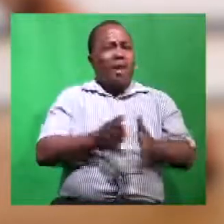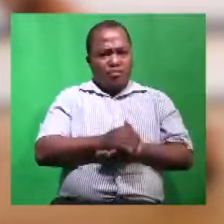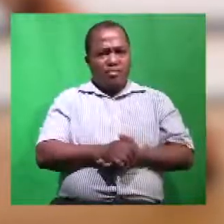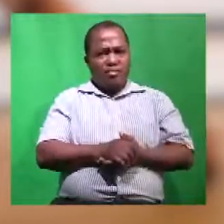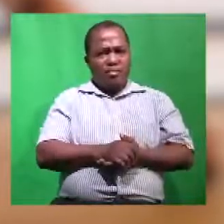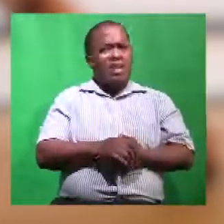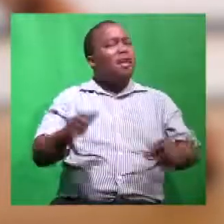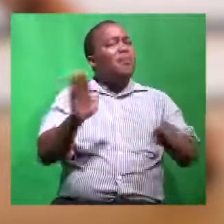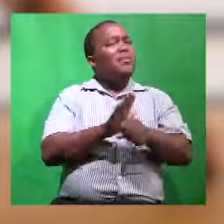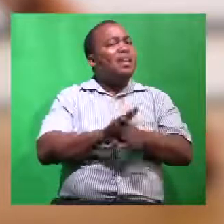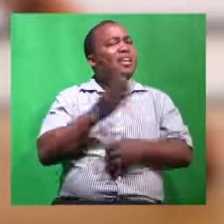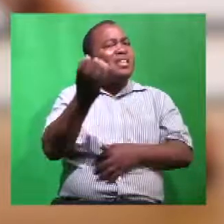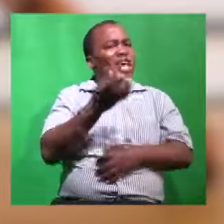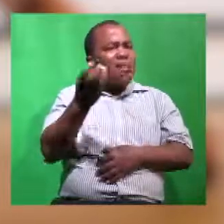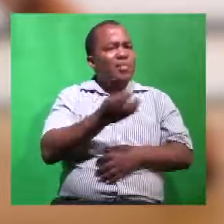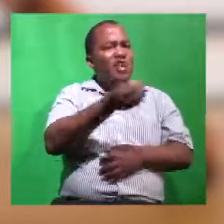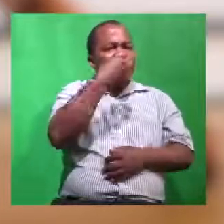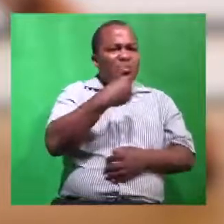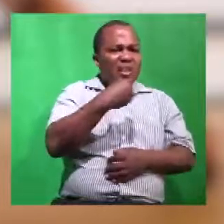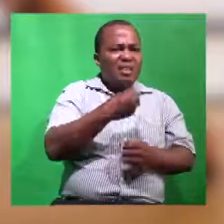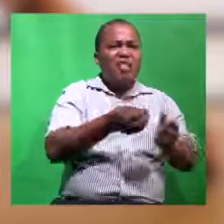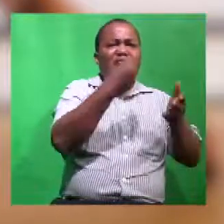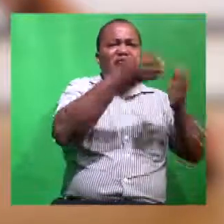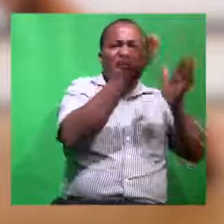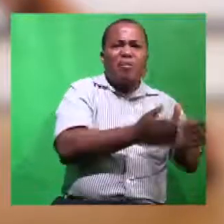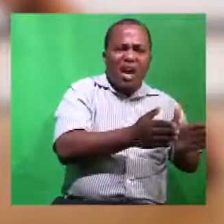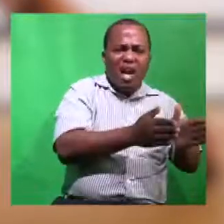many societies or in some societies to eating certain type of food.